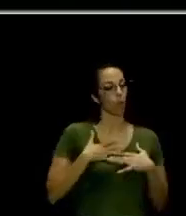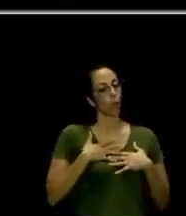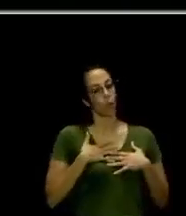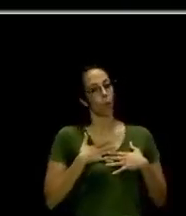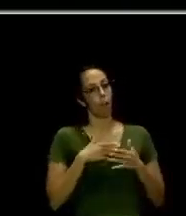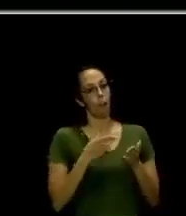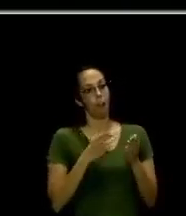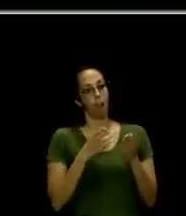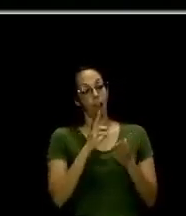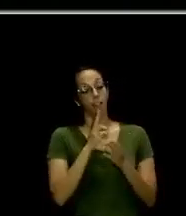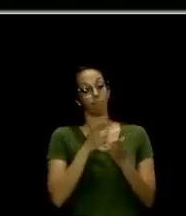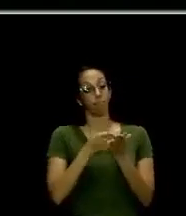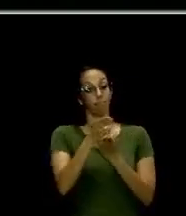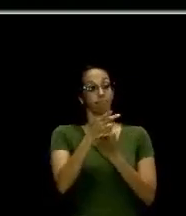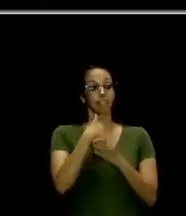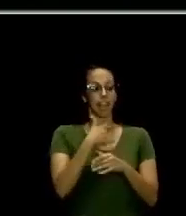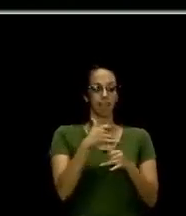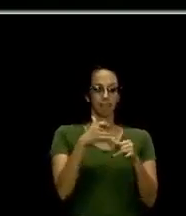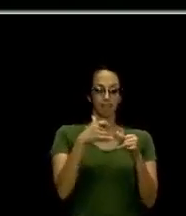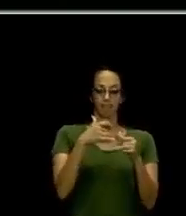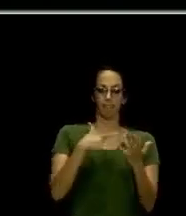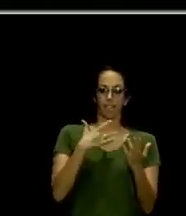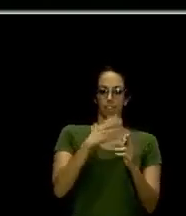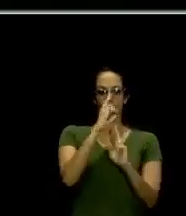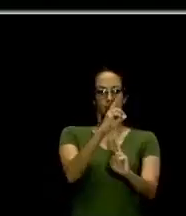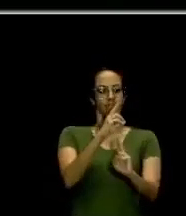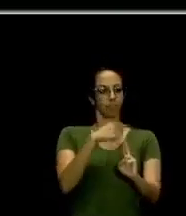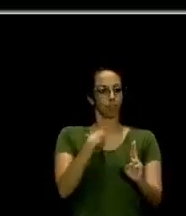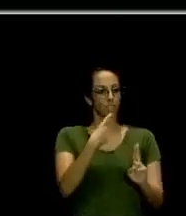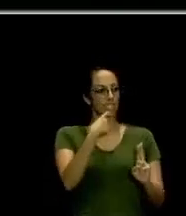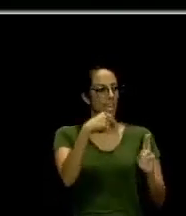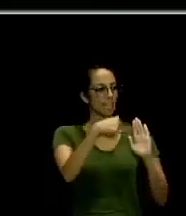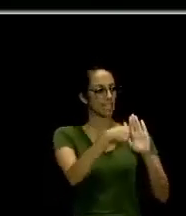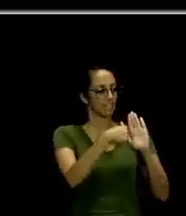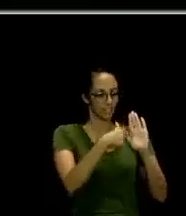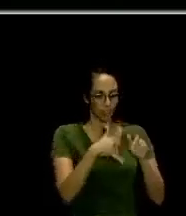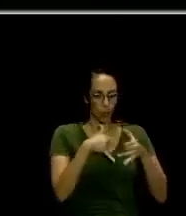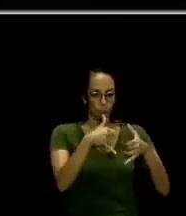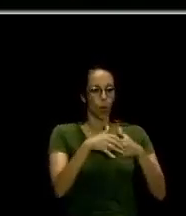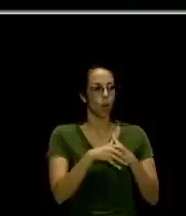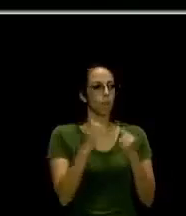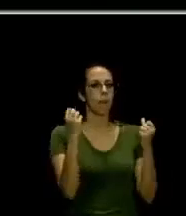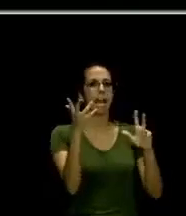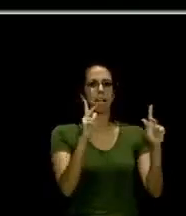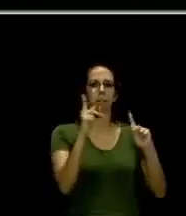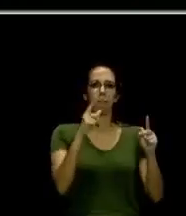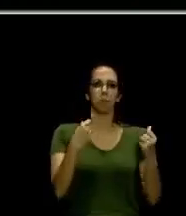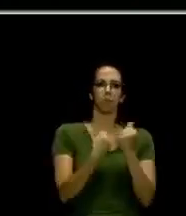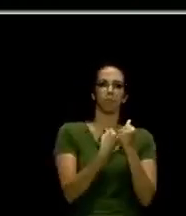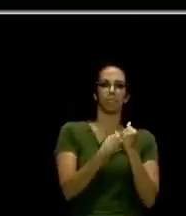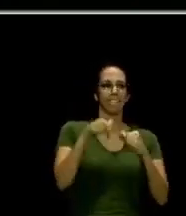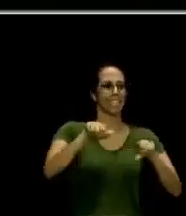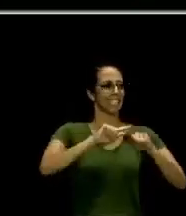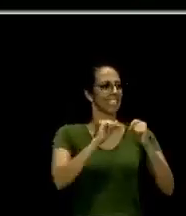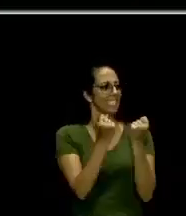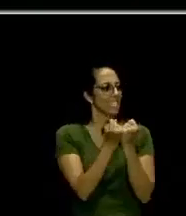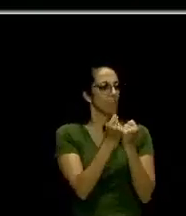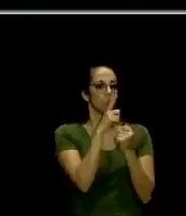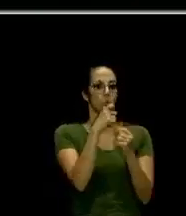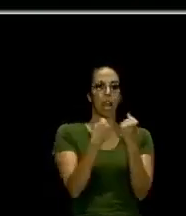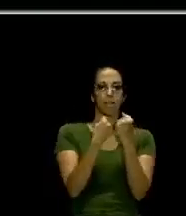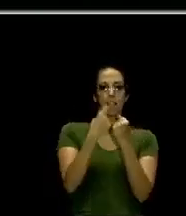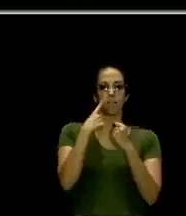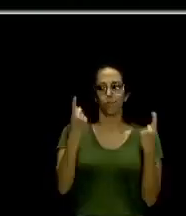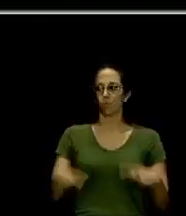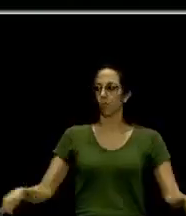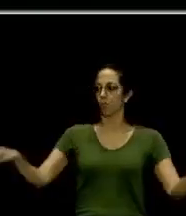honored to have named after me, there's so many folks that make up the team that advocate for all